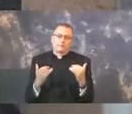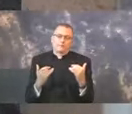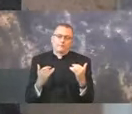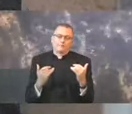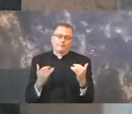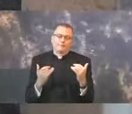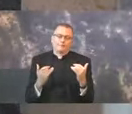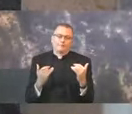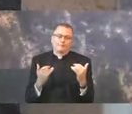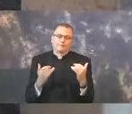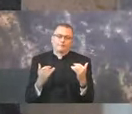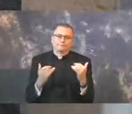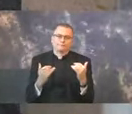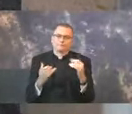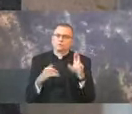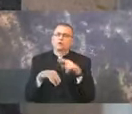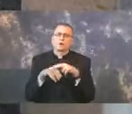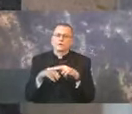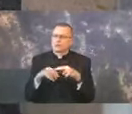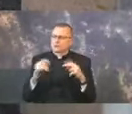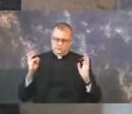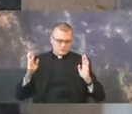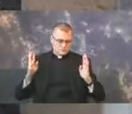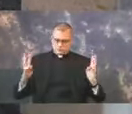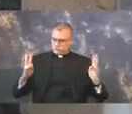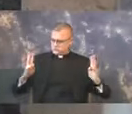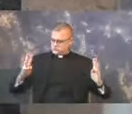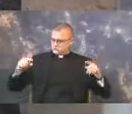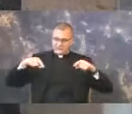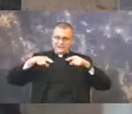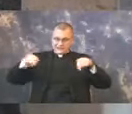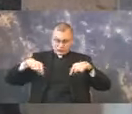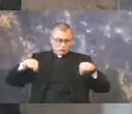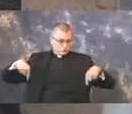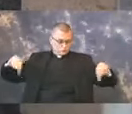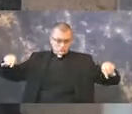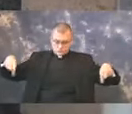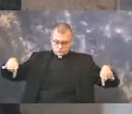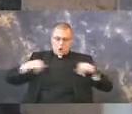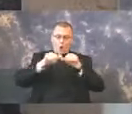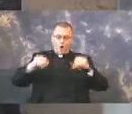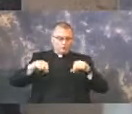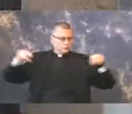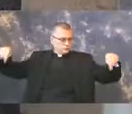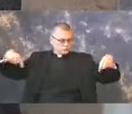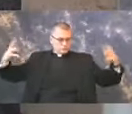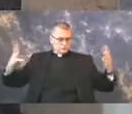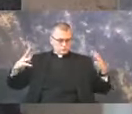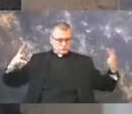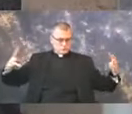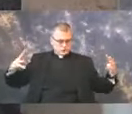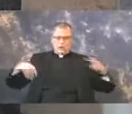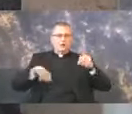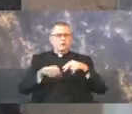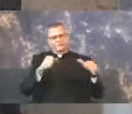down the sides of the sanctuary and down below. They attend in very good numbers for this